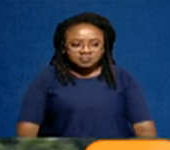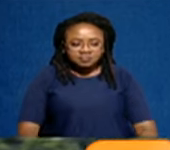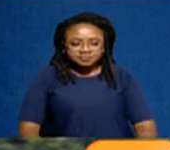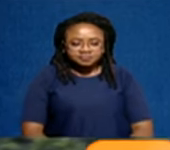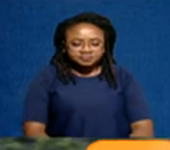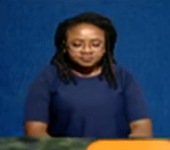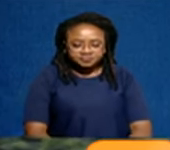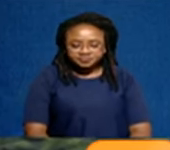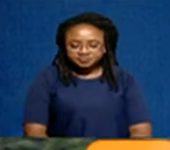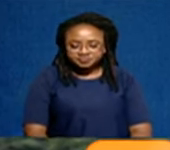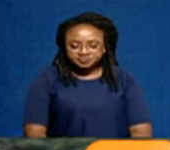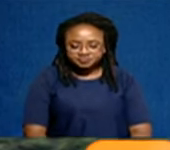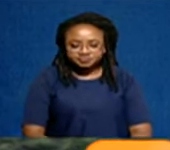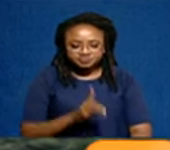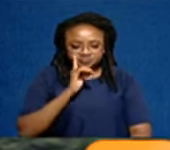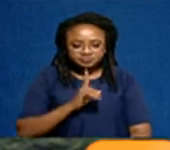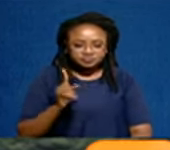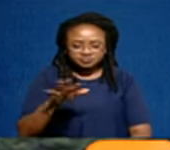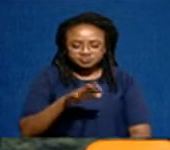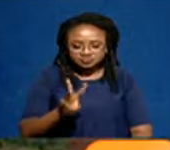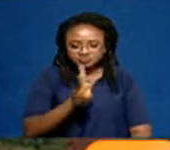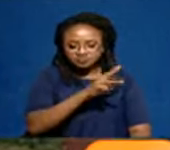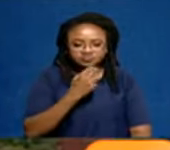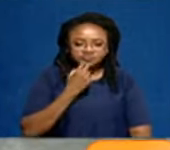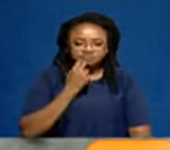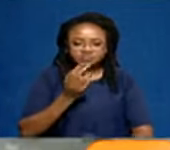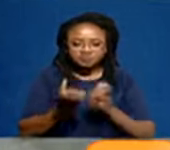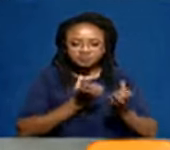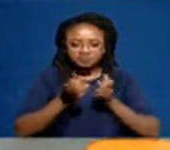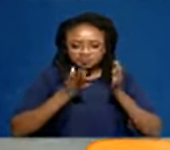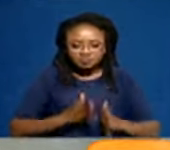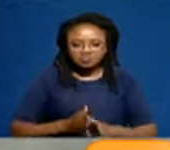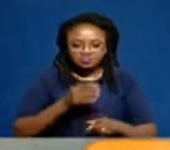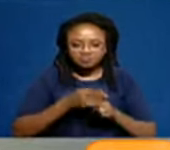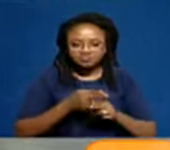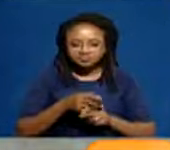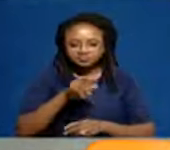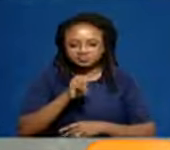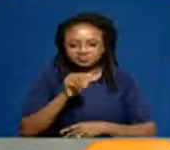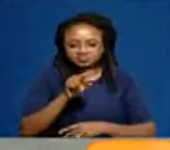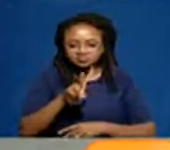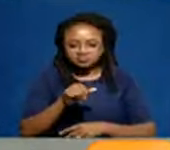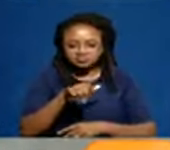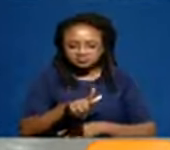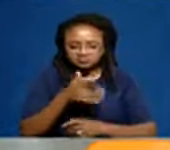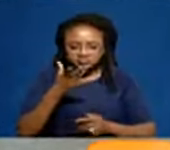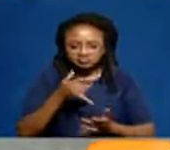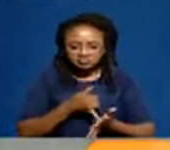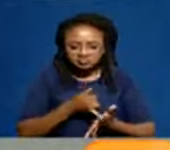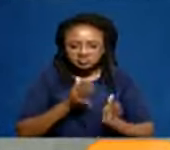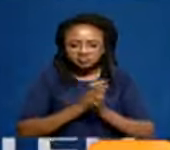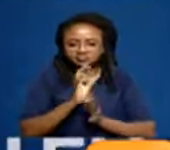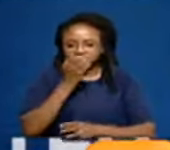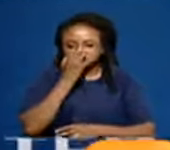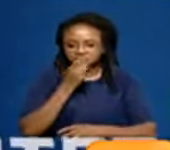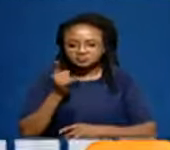It was in the remote interior of West Pokot County that affluent businessman Narendra Raval hosted President William Ruto for the opening of